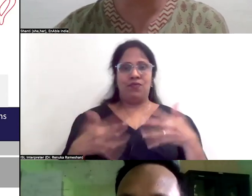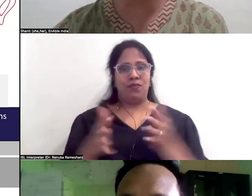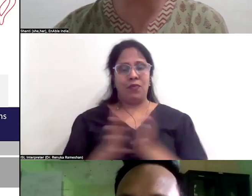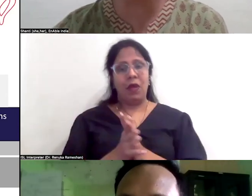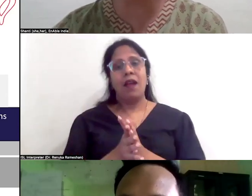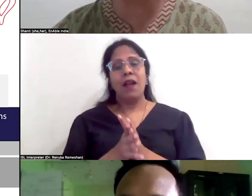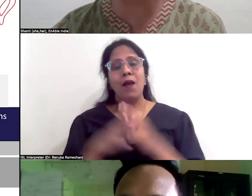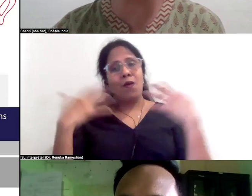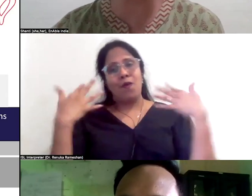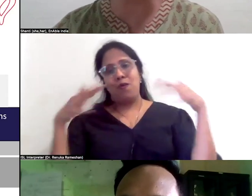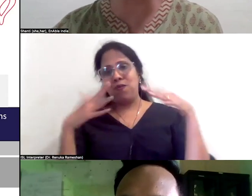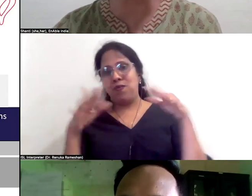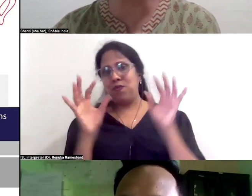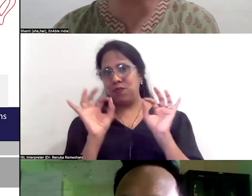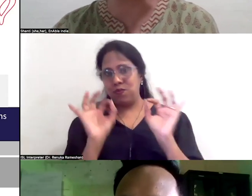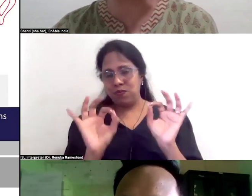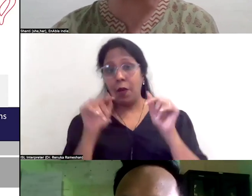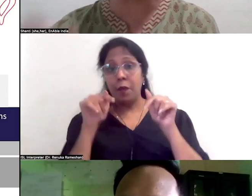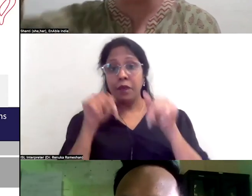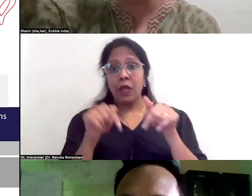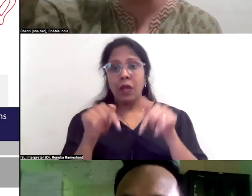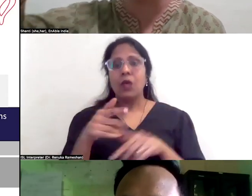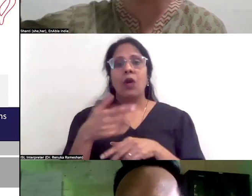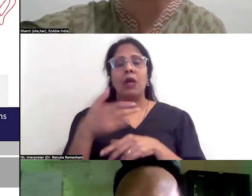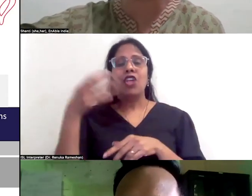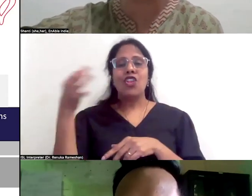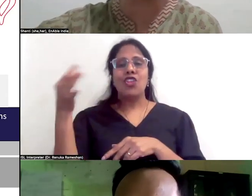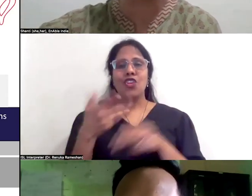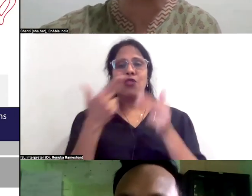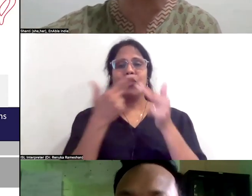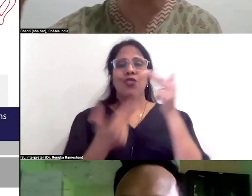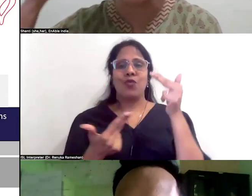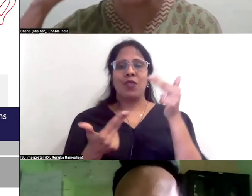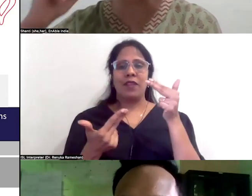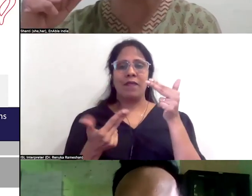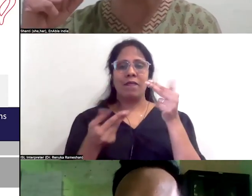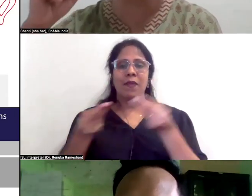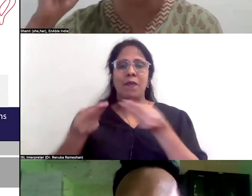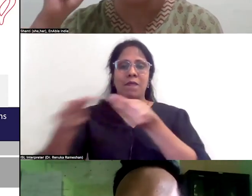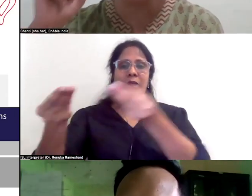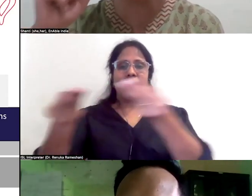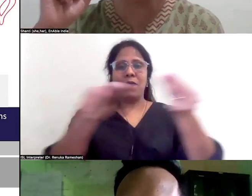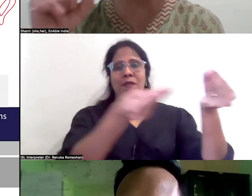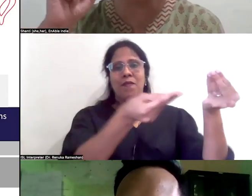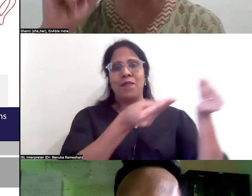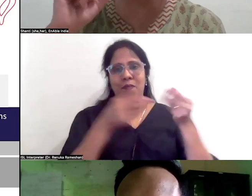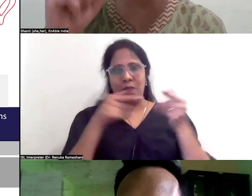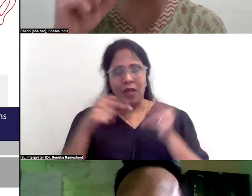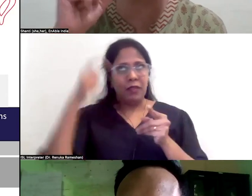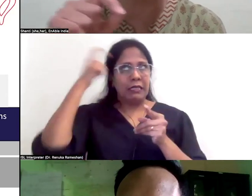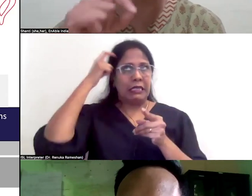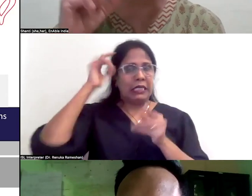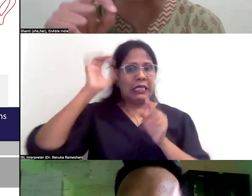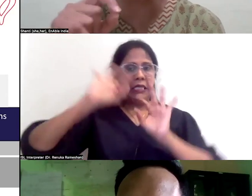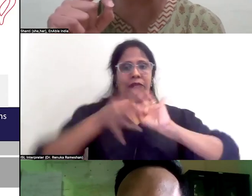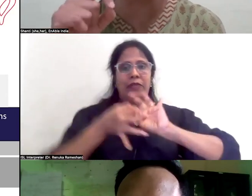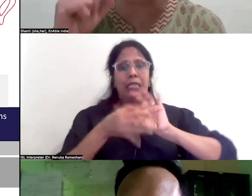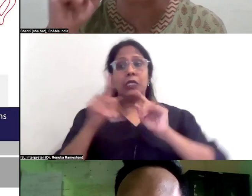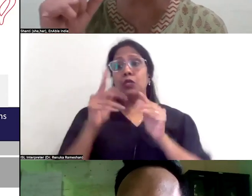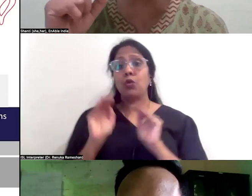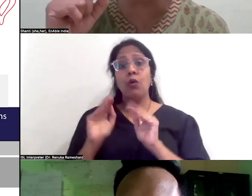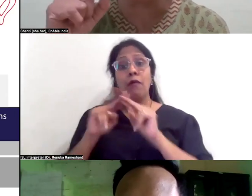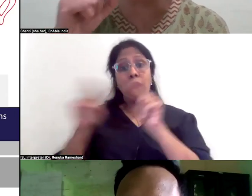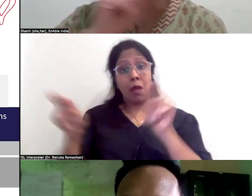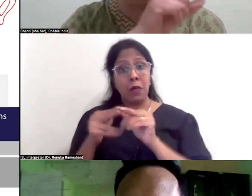Wonderful. So this has become the new narrative. This has become the new story in the head that actually you can support your